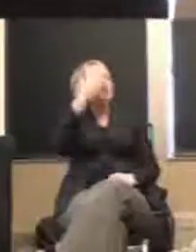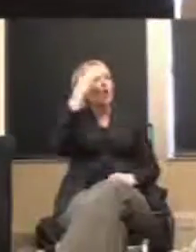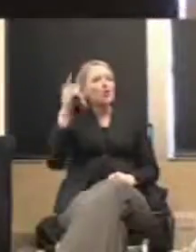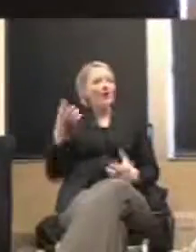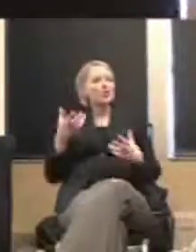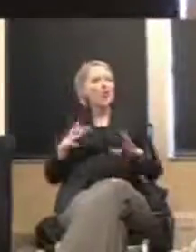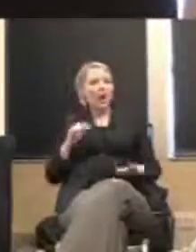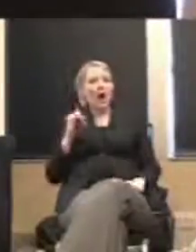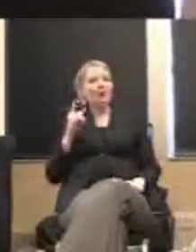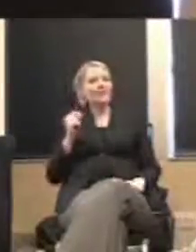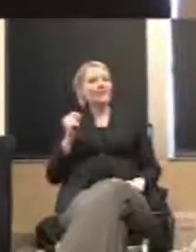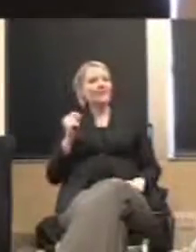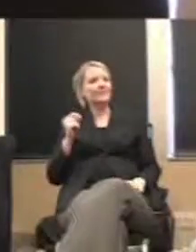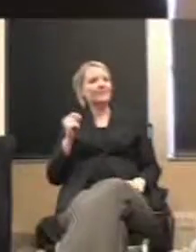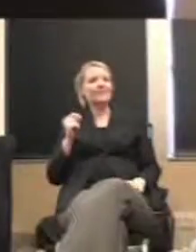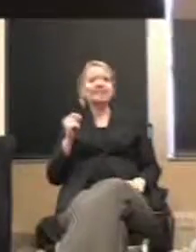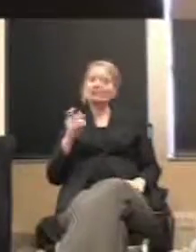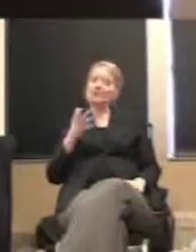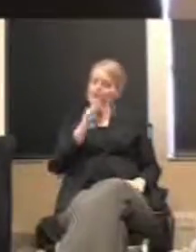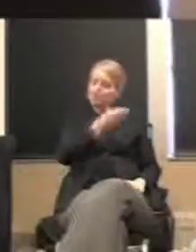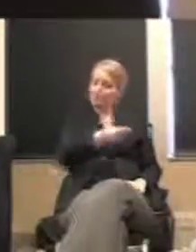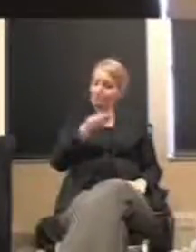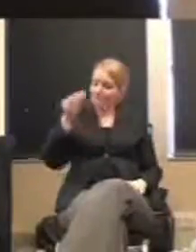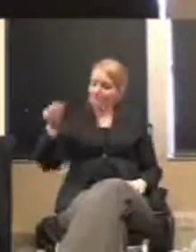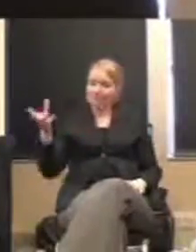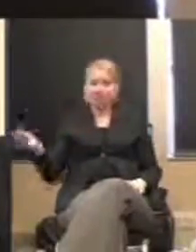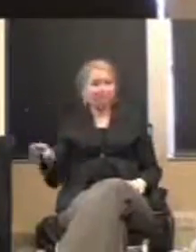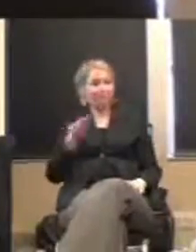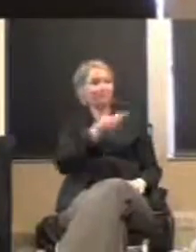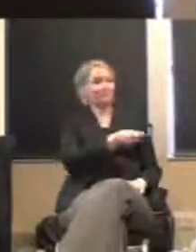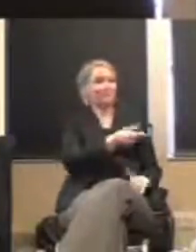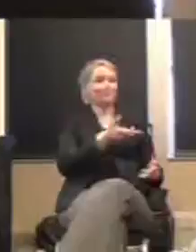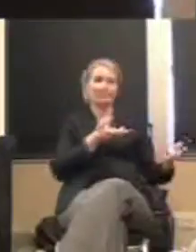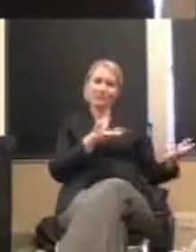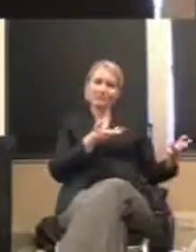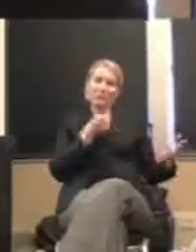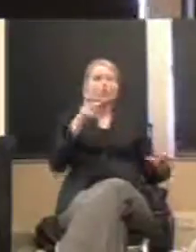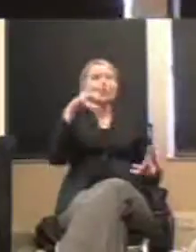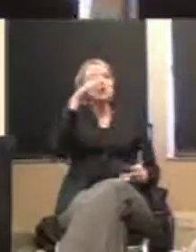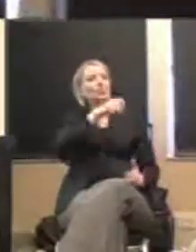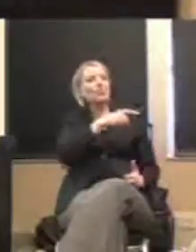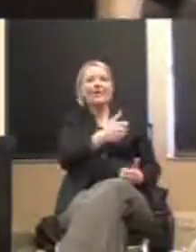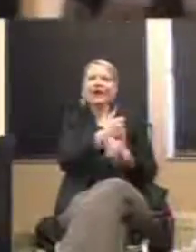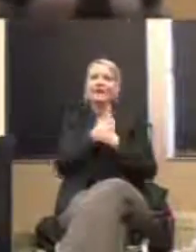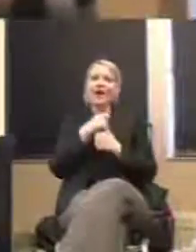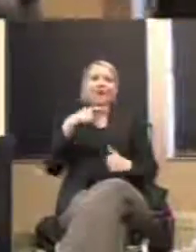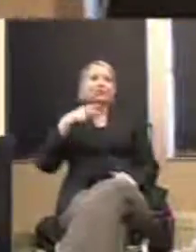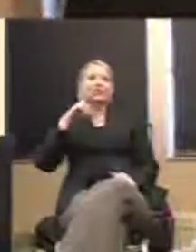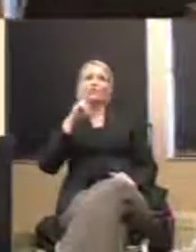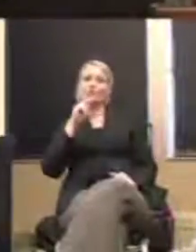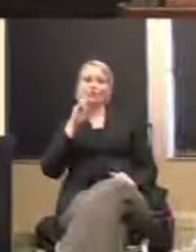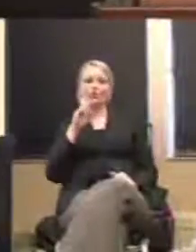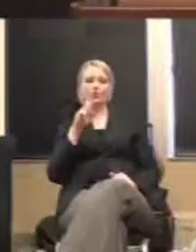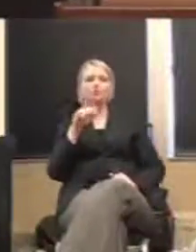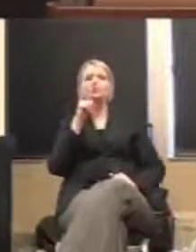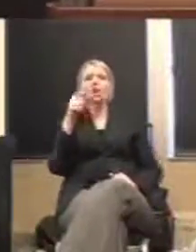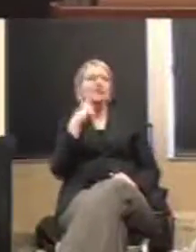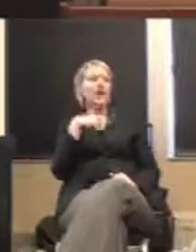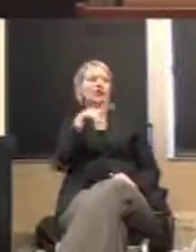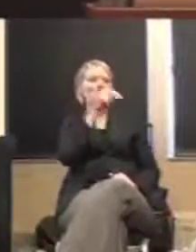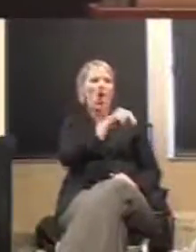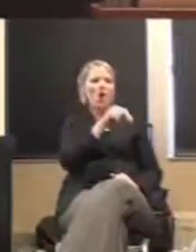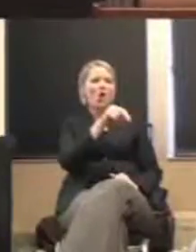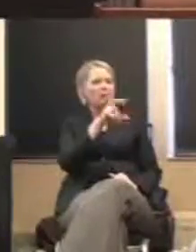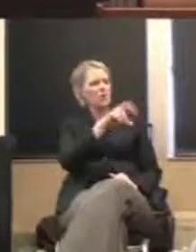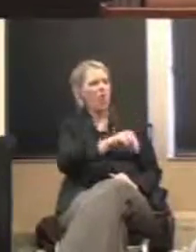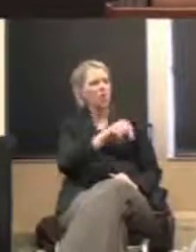so you just put it back on the book and have another trial. But you assume that they love prunes. You don't go, no, prunes. You